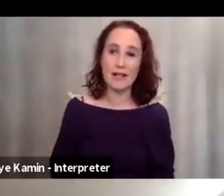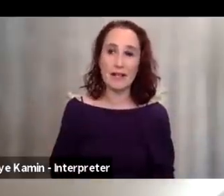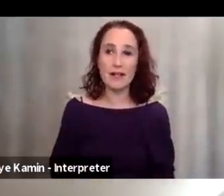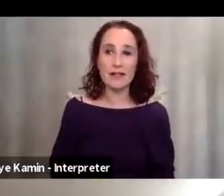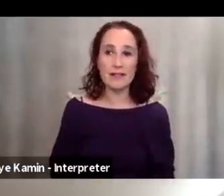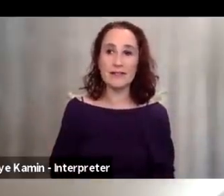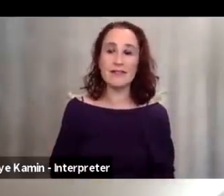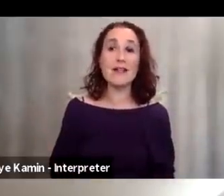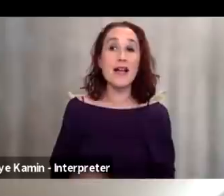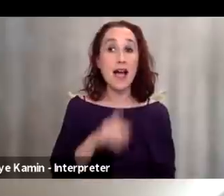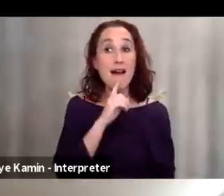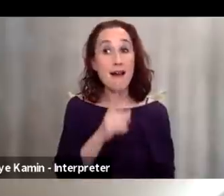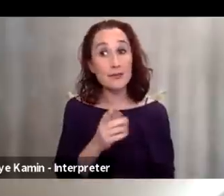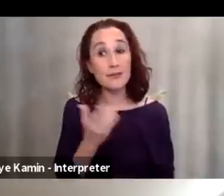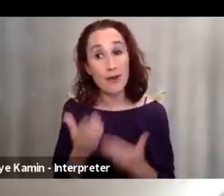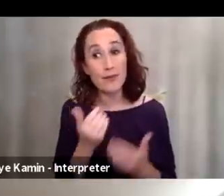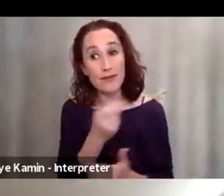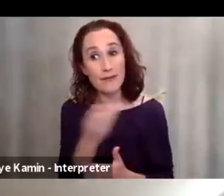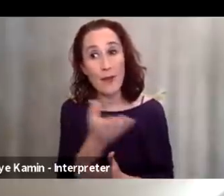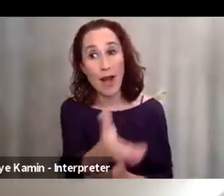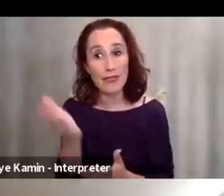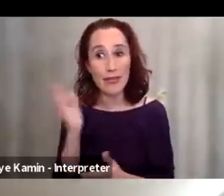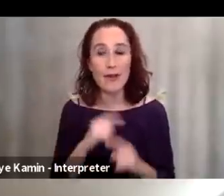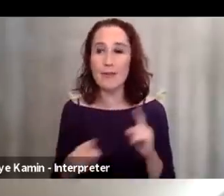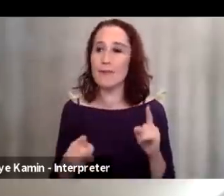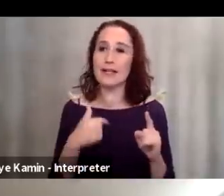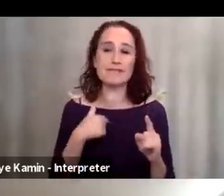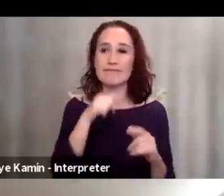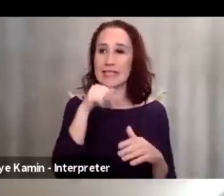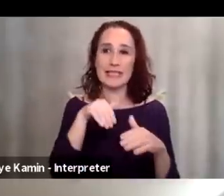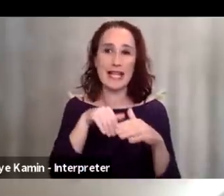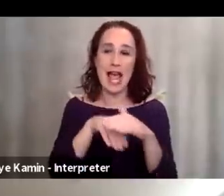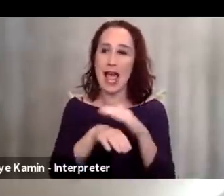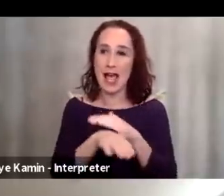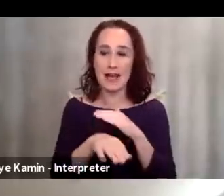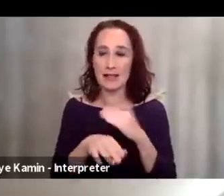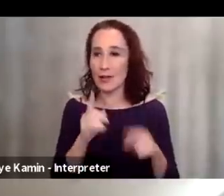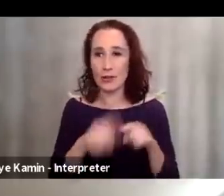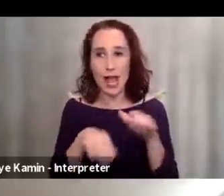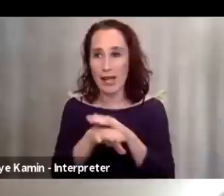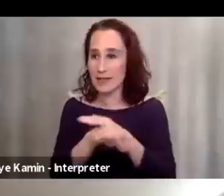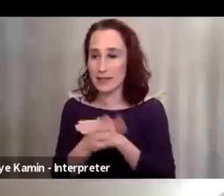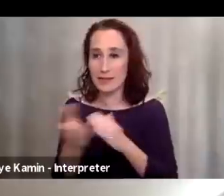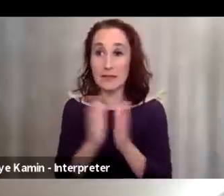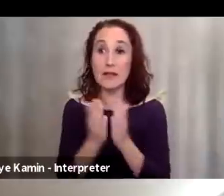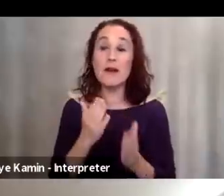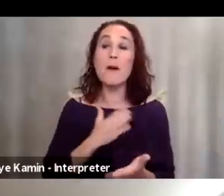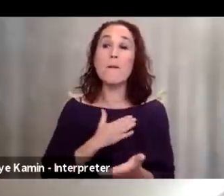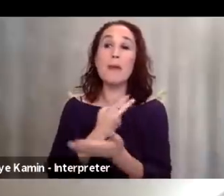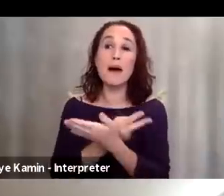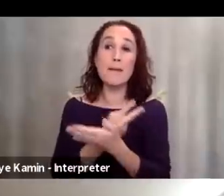sure there were out there. There were probably a few out there. I just never had access to them. I was in my master's degree